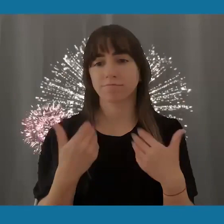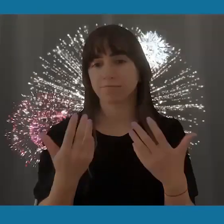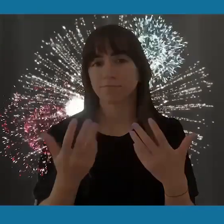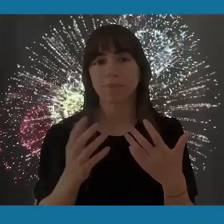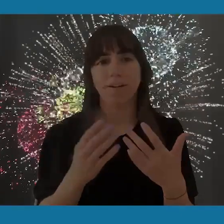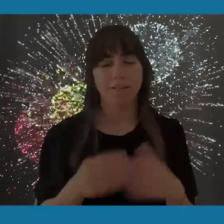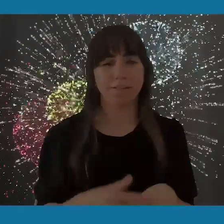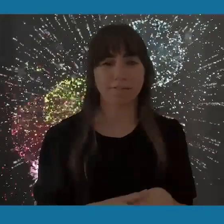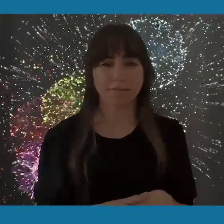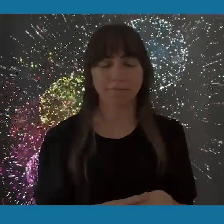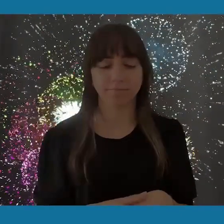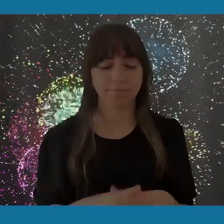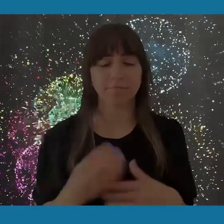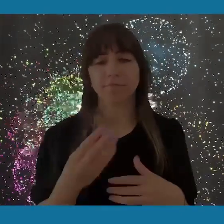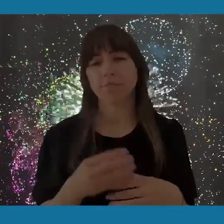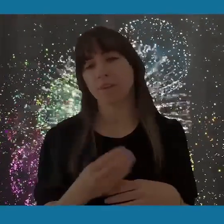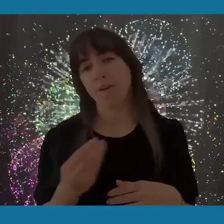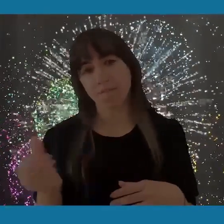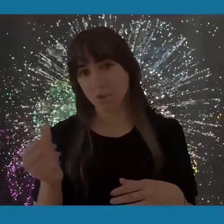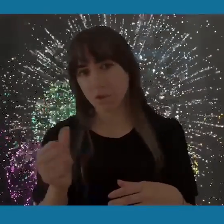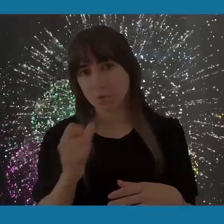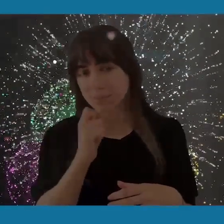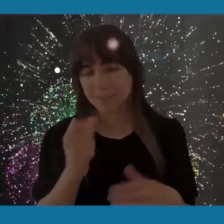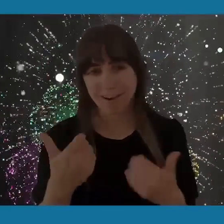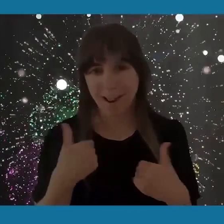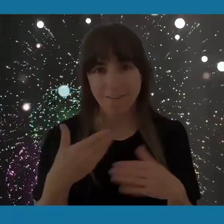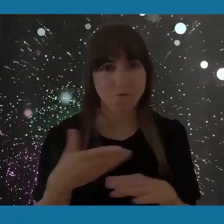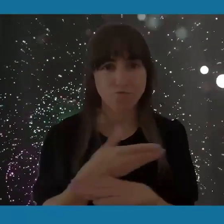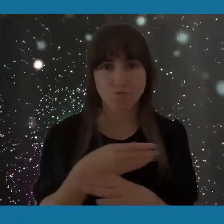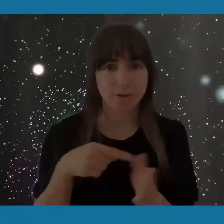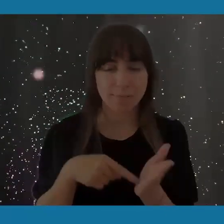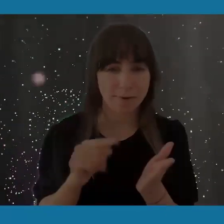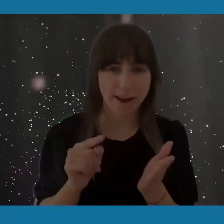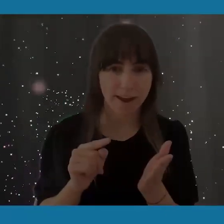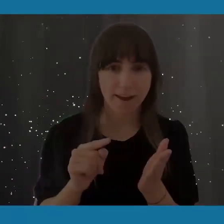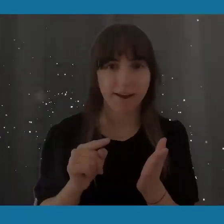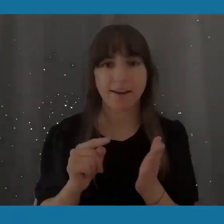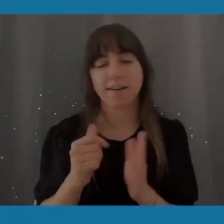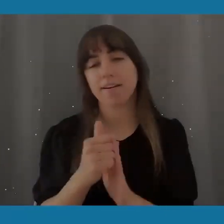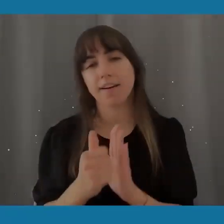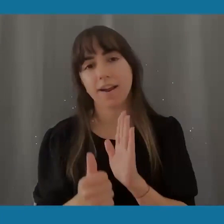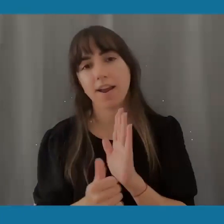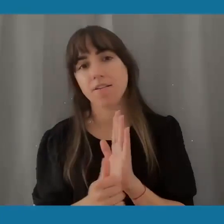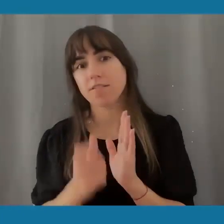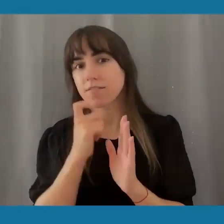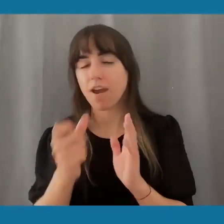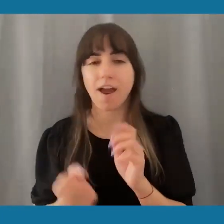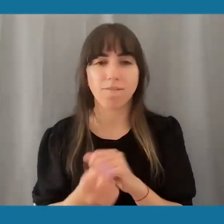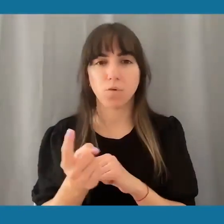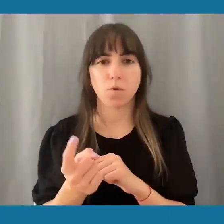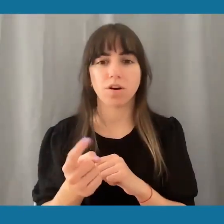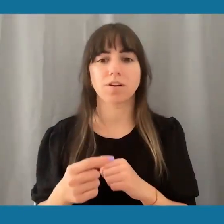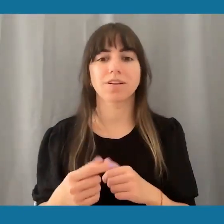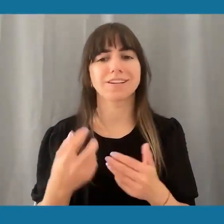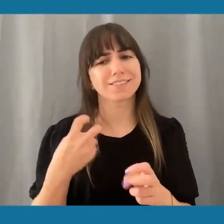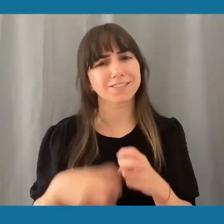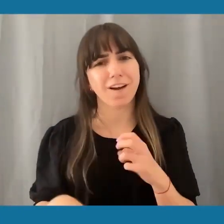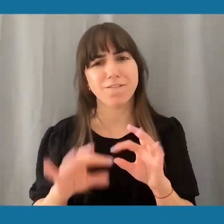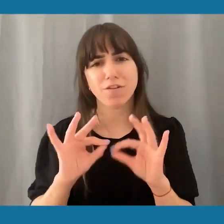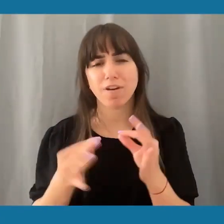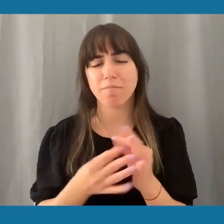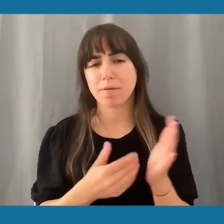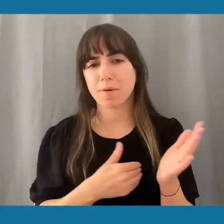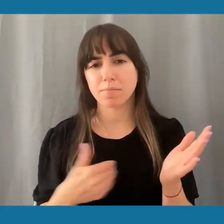not have a prepaid funeral account because not everybody, it's hard for family members to think about planning